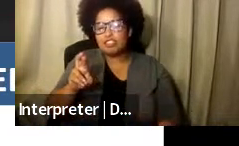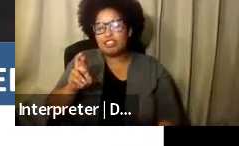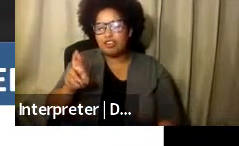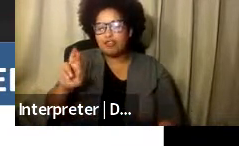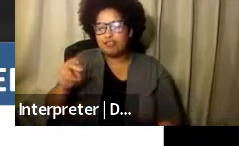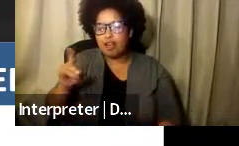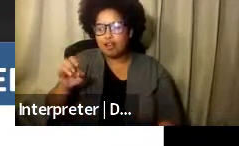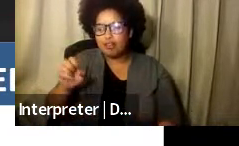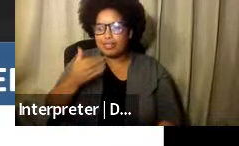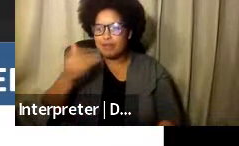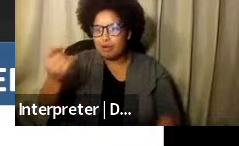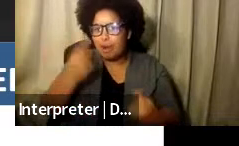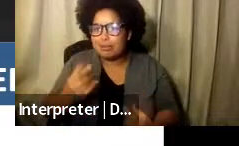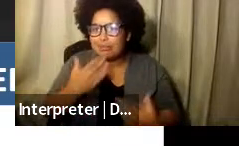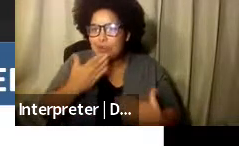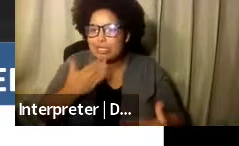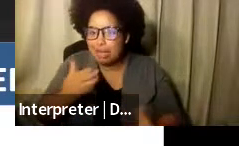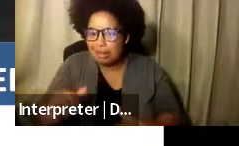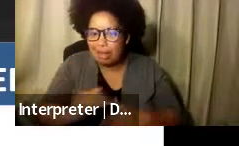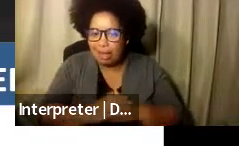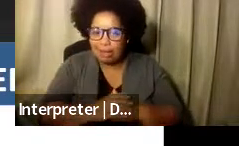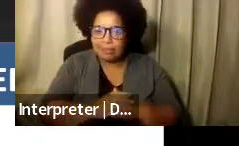We appreciated them.